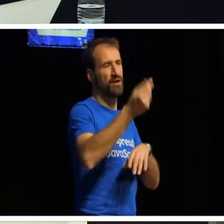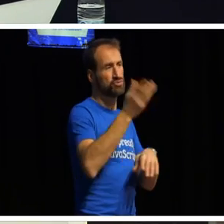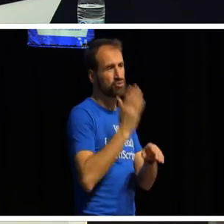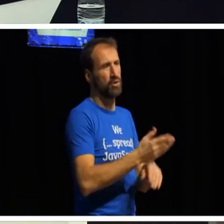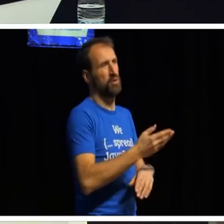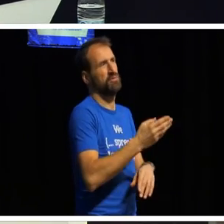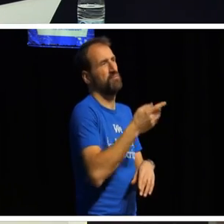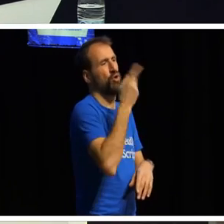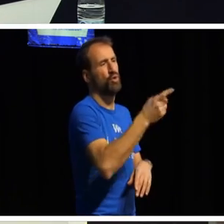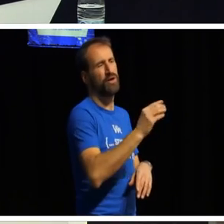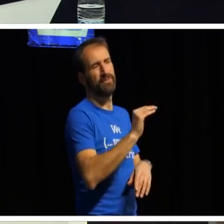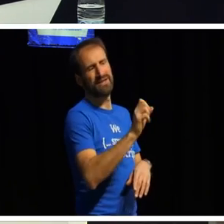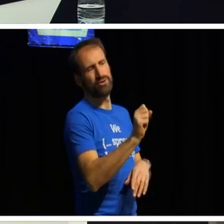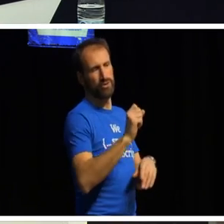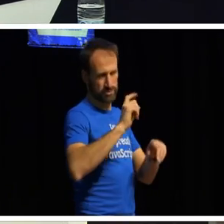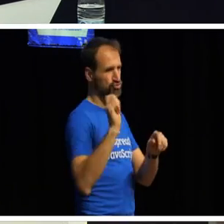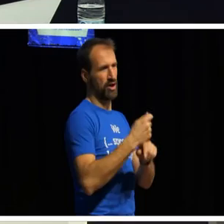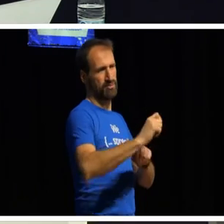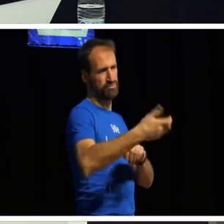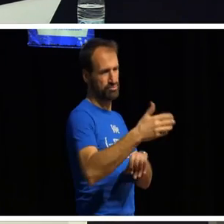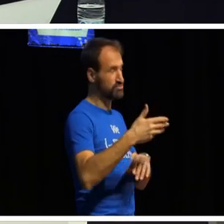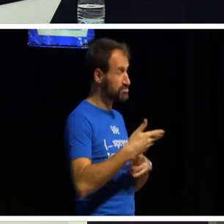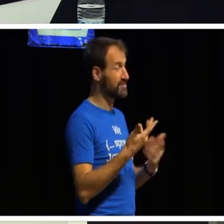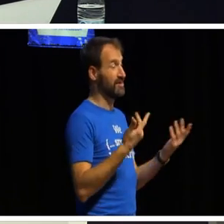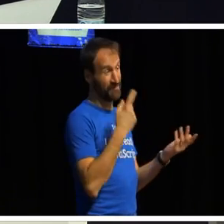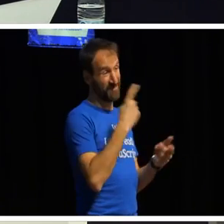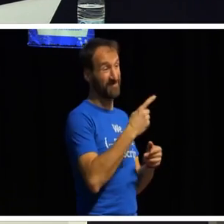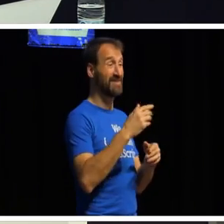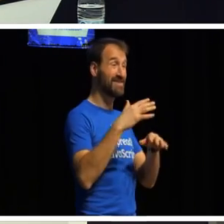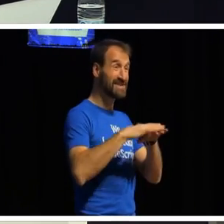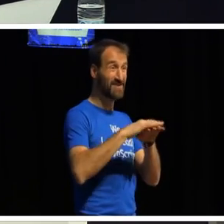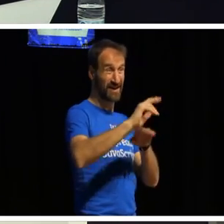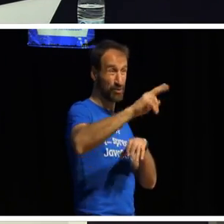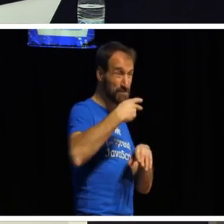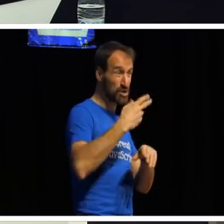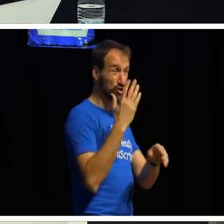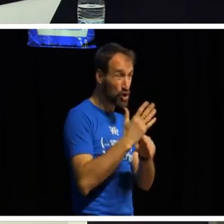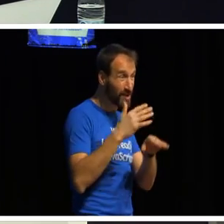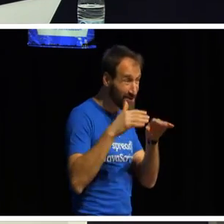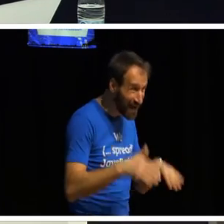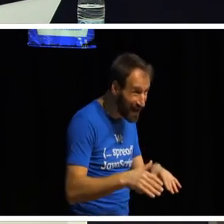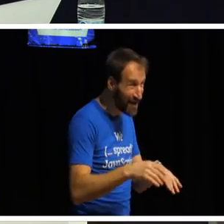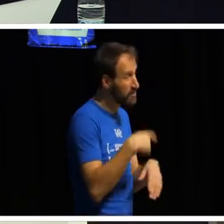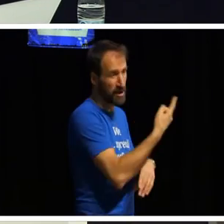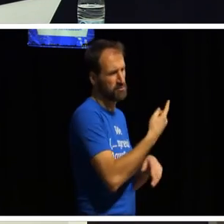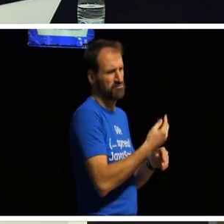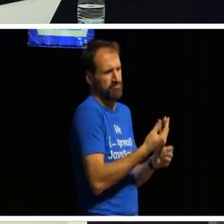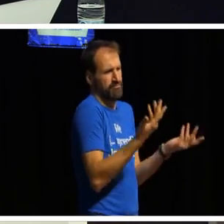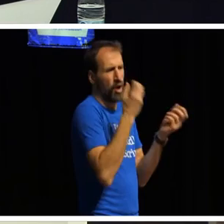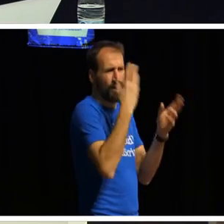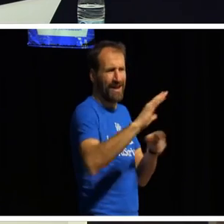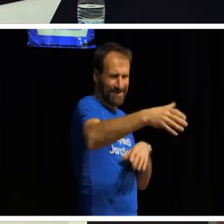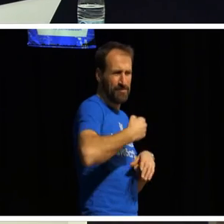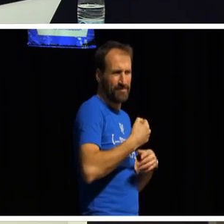you might want to race the two to say, we can try the cache, but if there's a network response already there, I'll take it. And it's important to